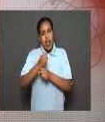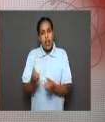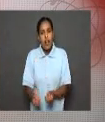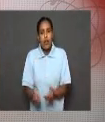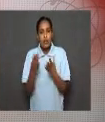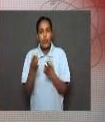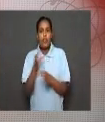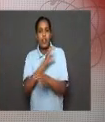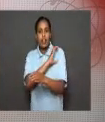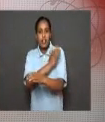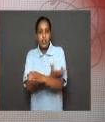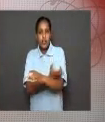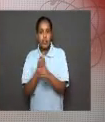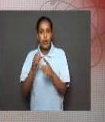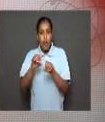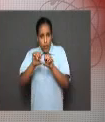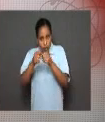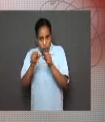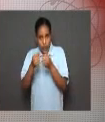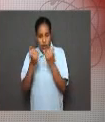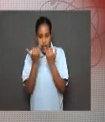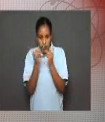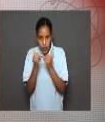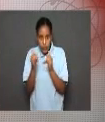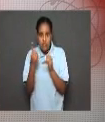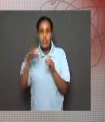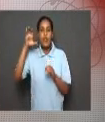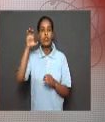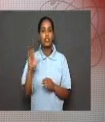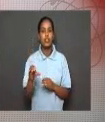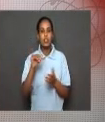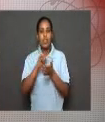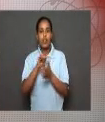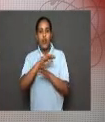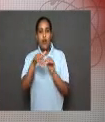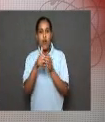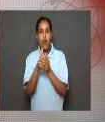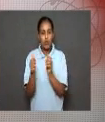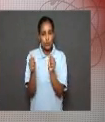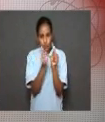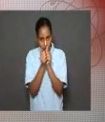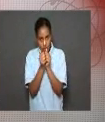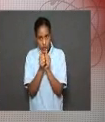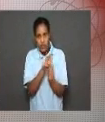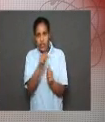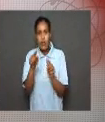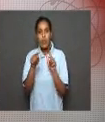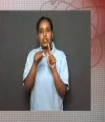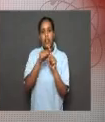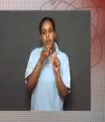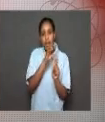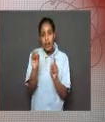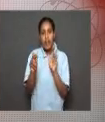of energy to break apart the forces that hold together their positively